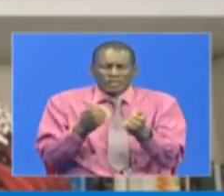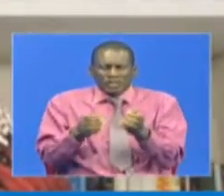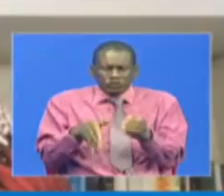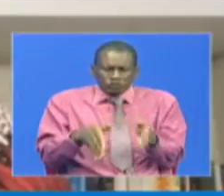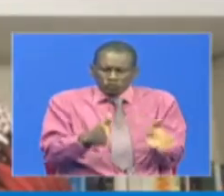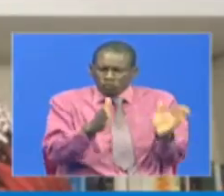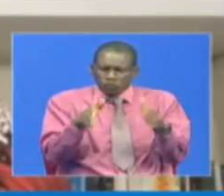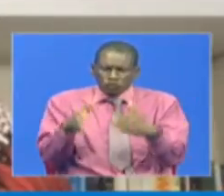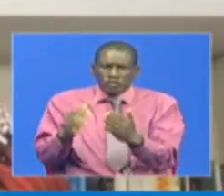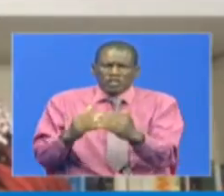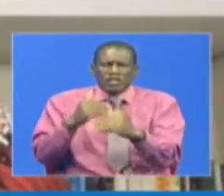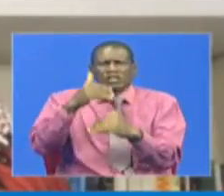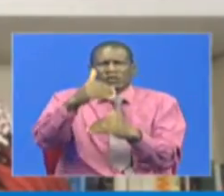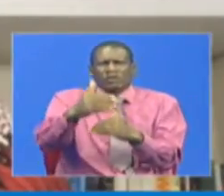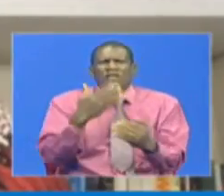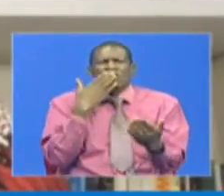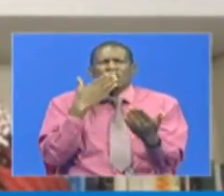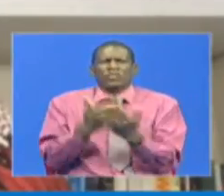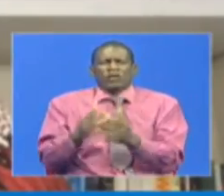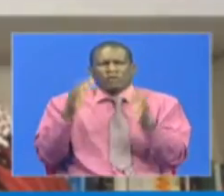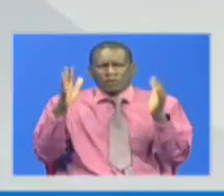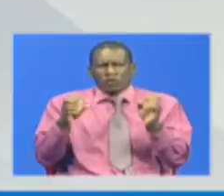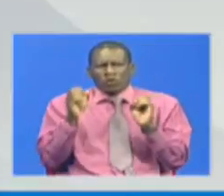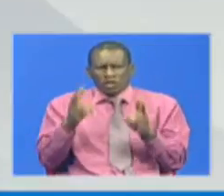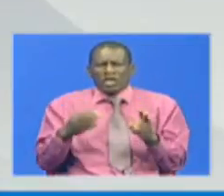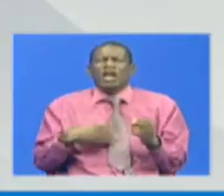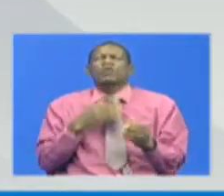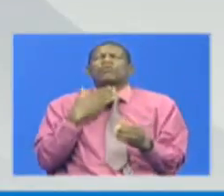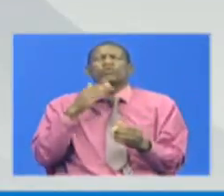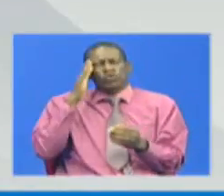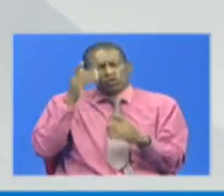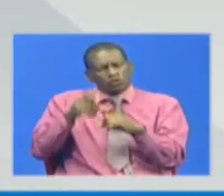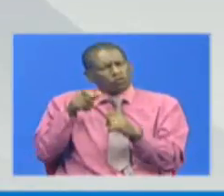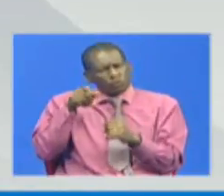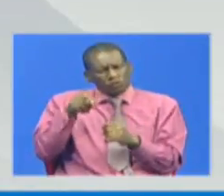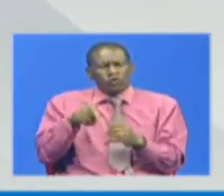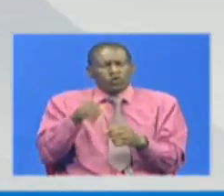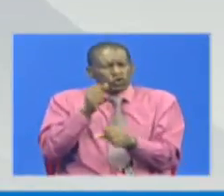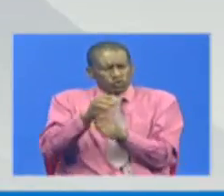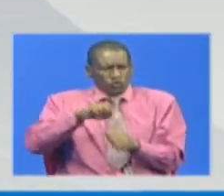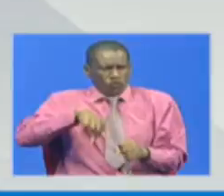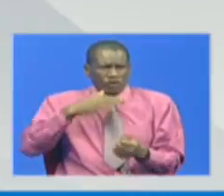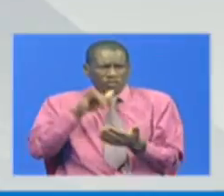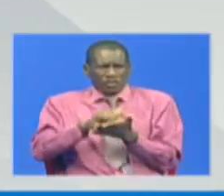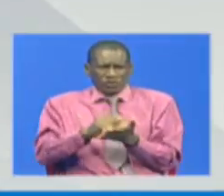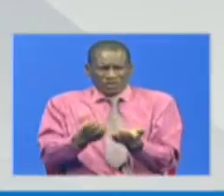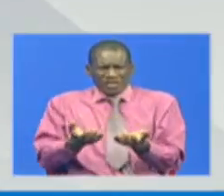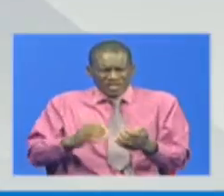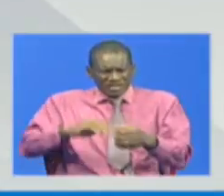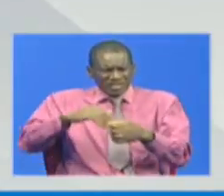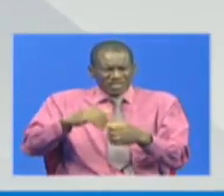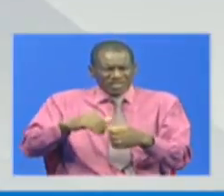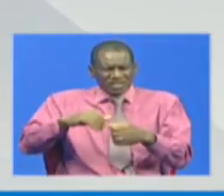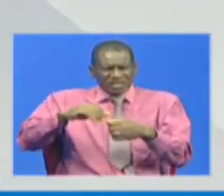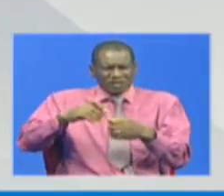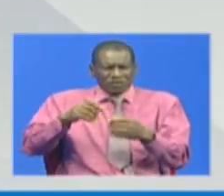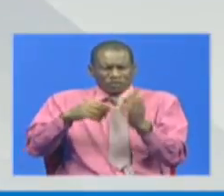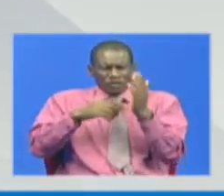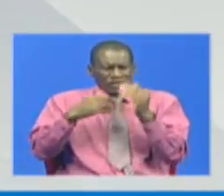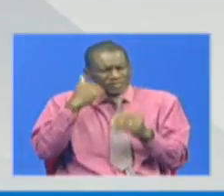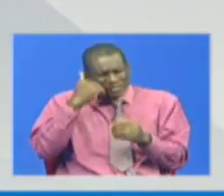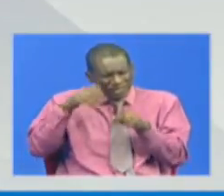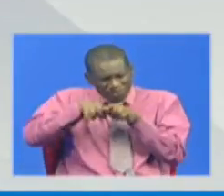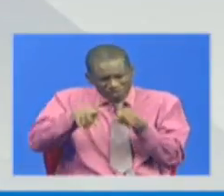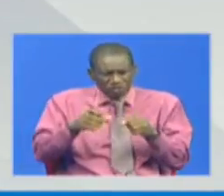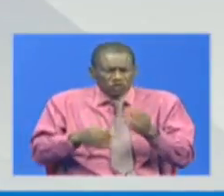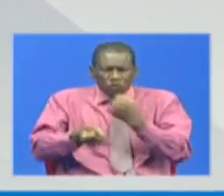going ahead. Thank you very much. All right, I just want to find out from you, do you feel that we needed a pandemic to take such significant steps